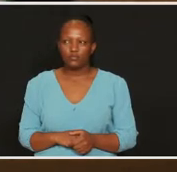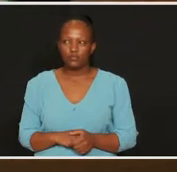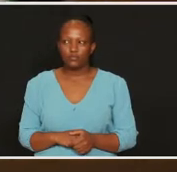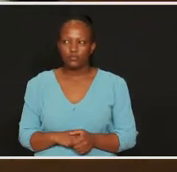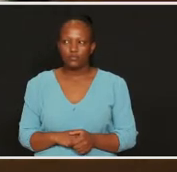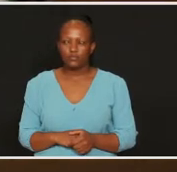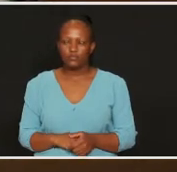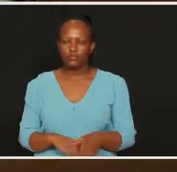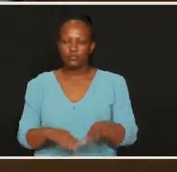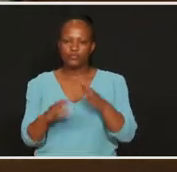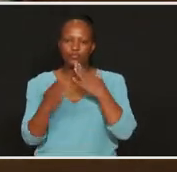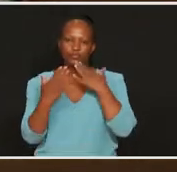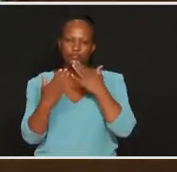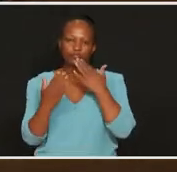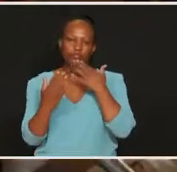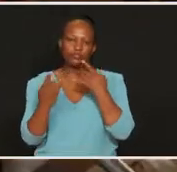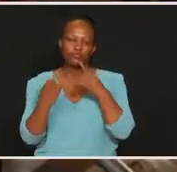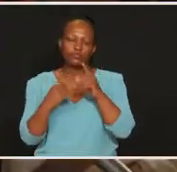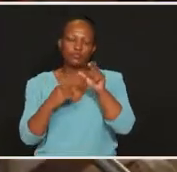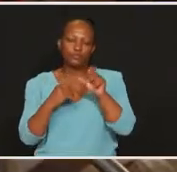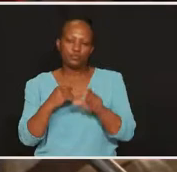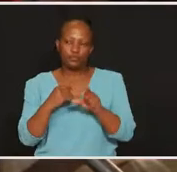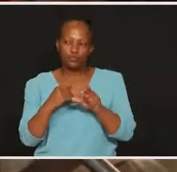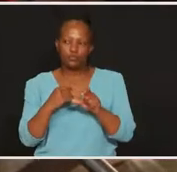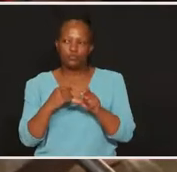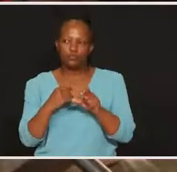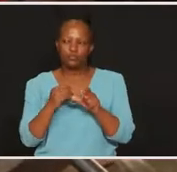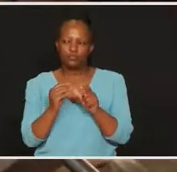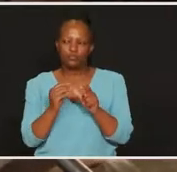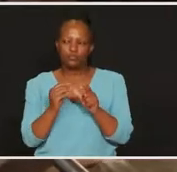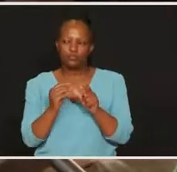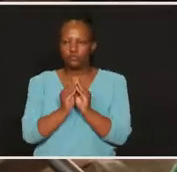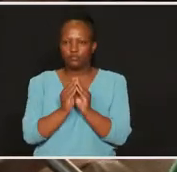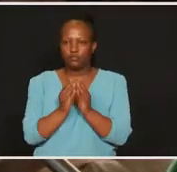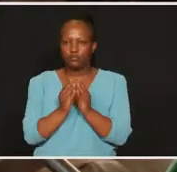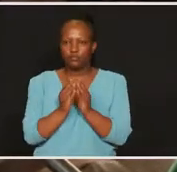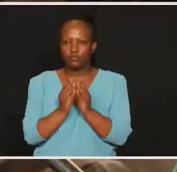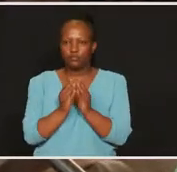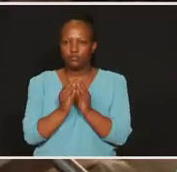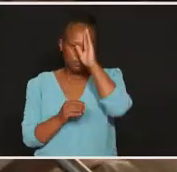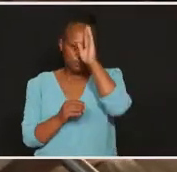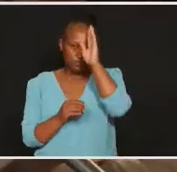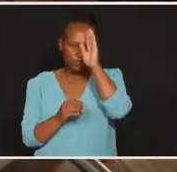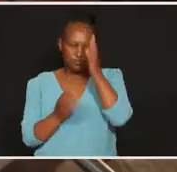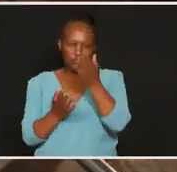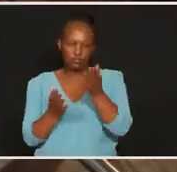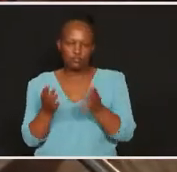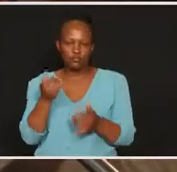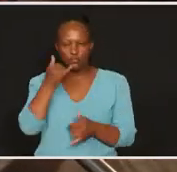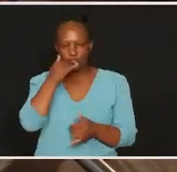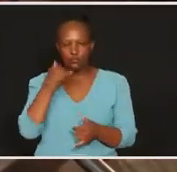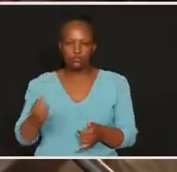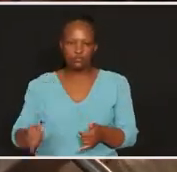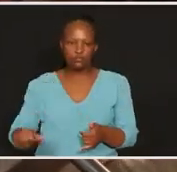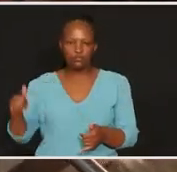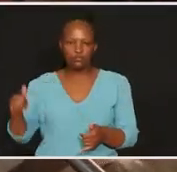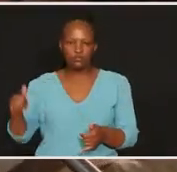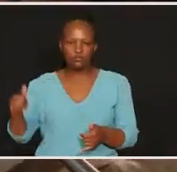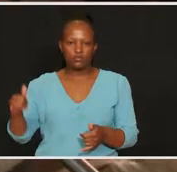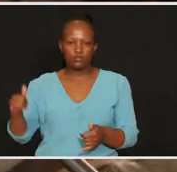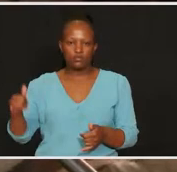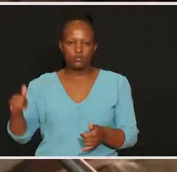thank you chairperson of the session and good afternoon to everyone present here